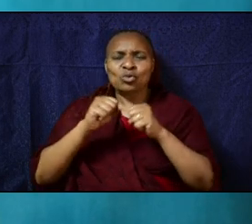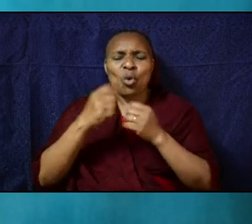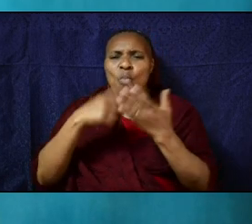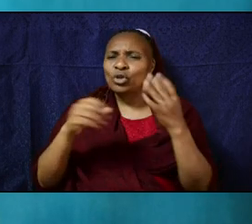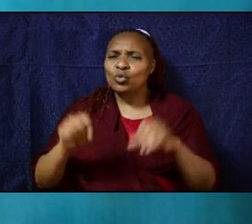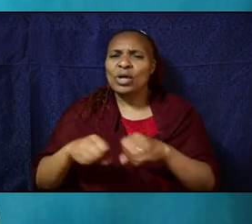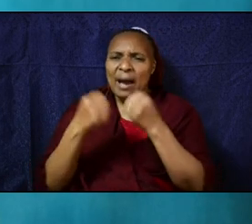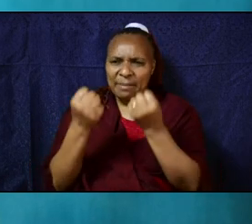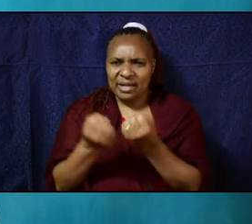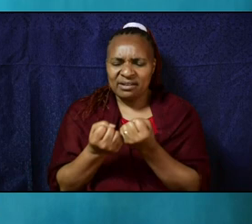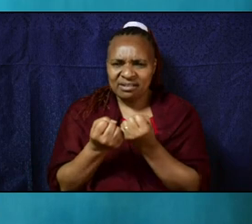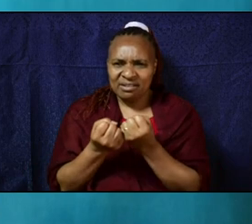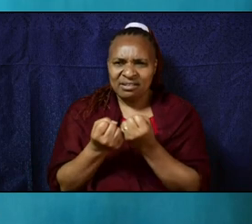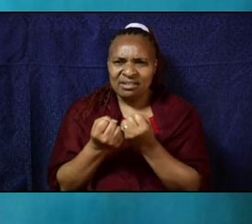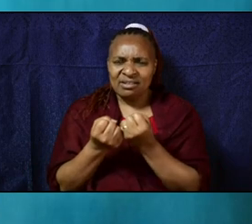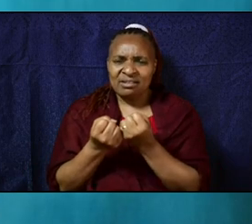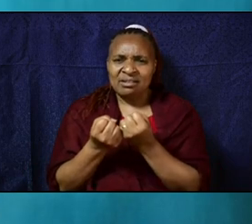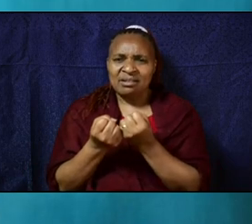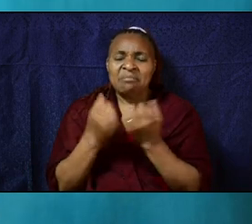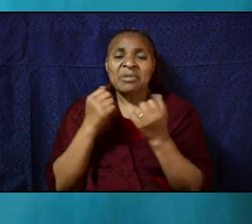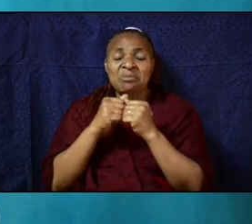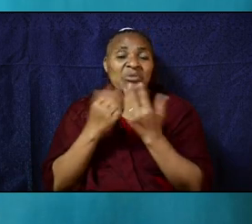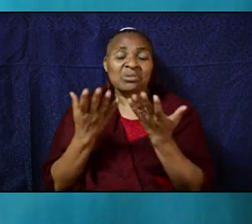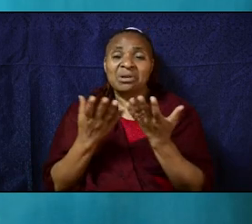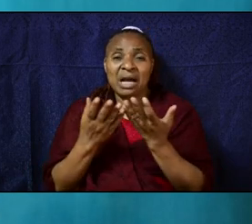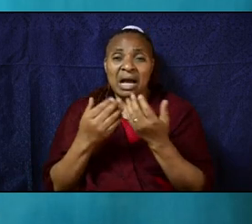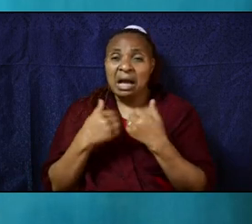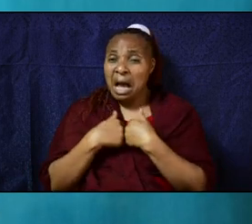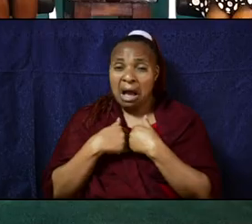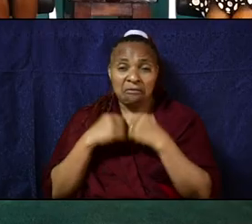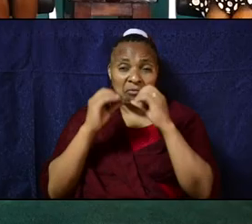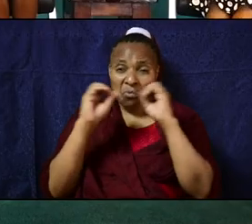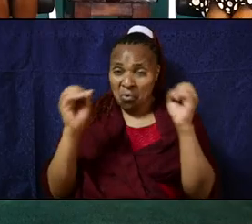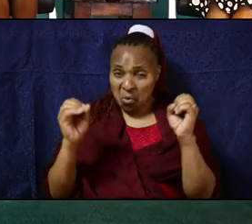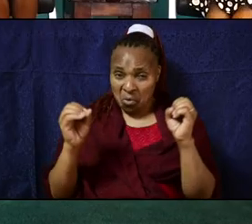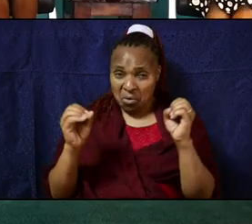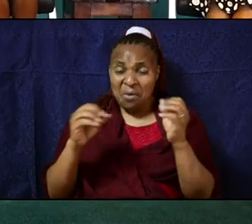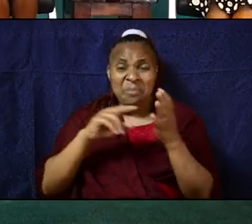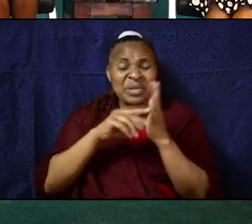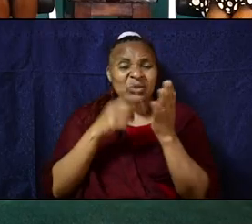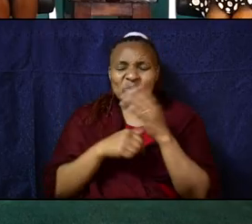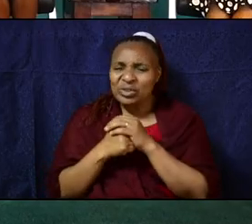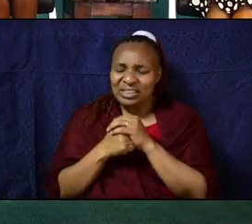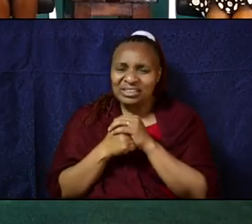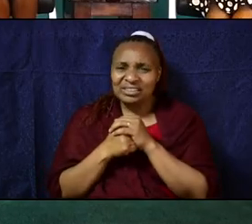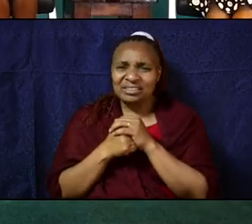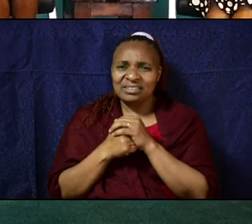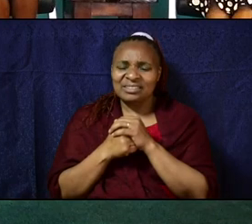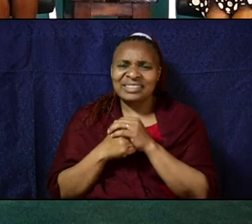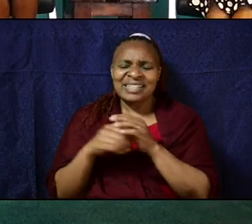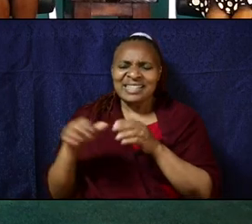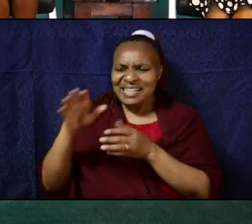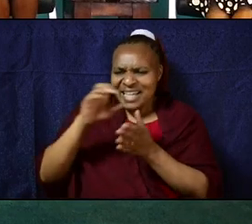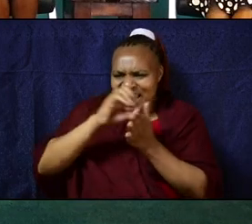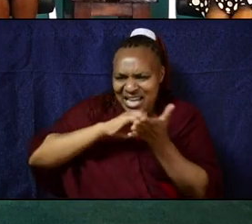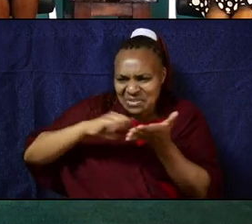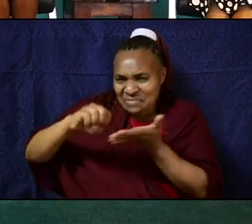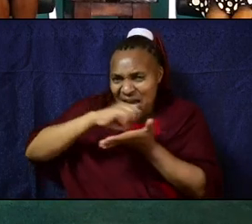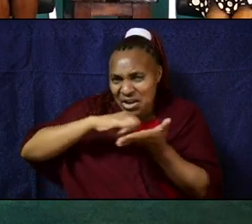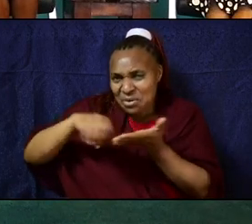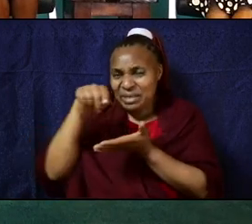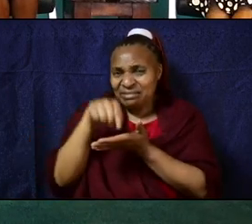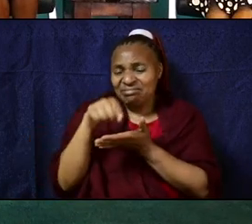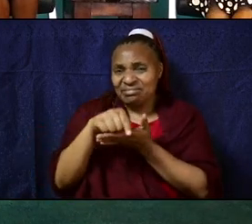happen because they're of similar virtue. So that practically means that the environment that someone